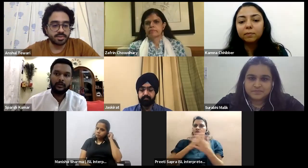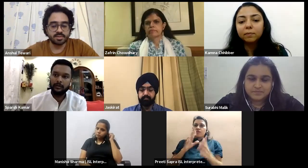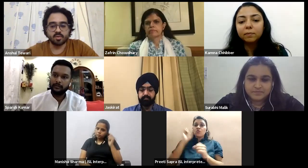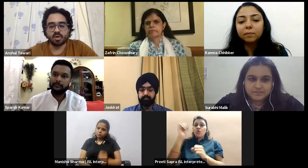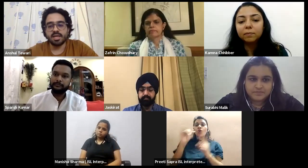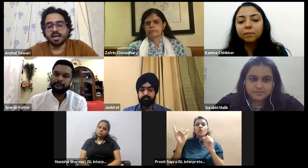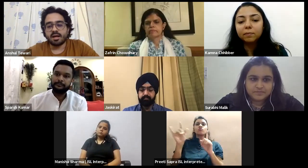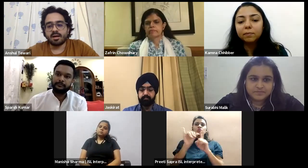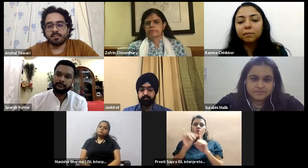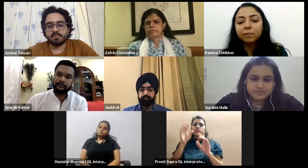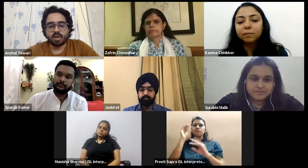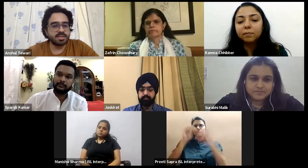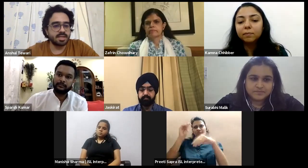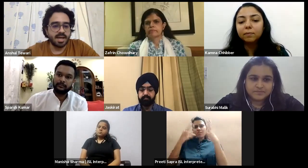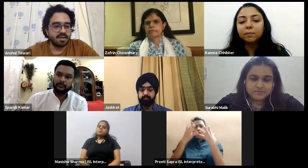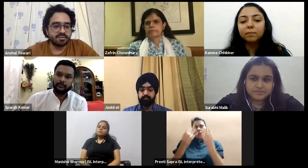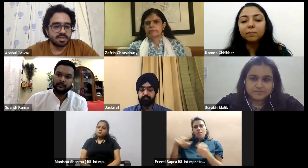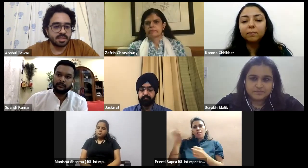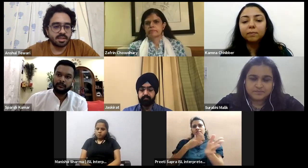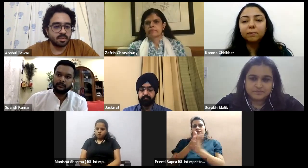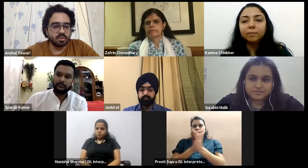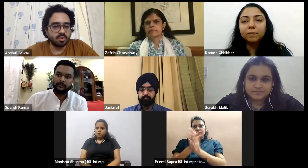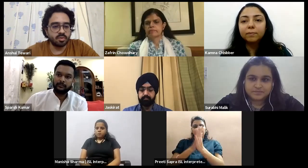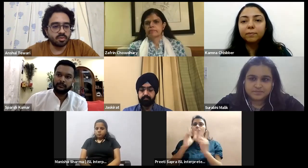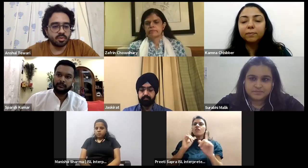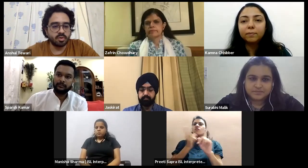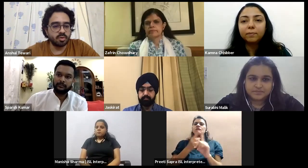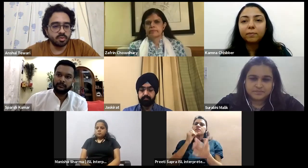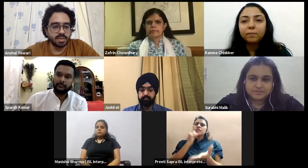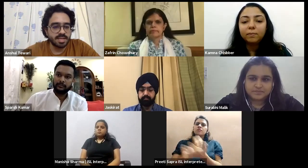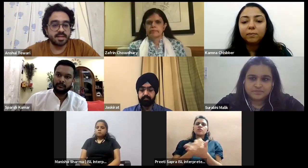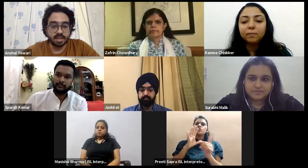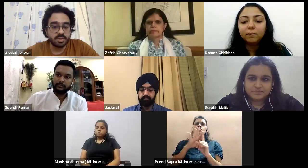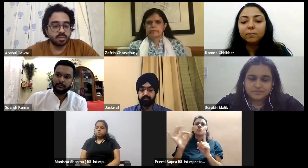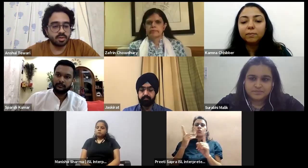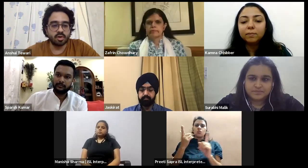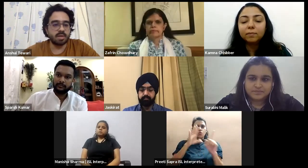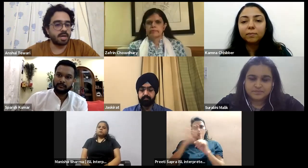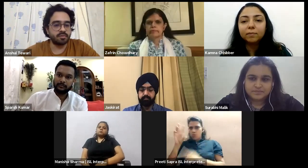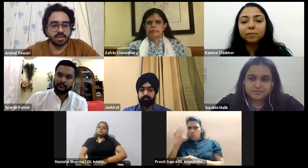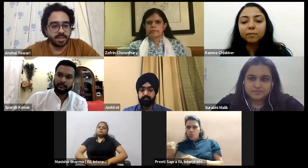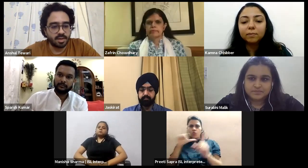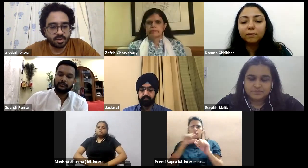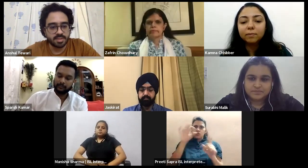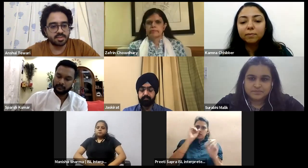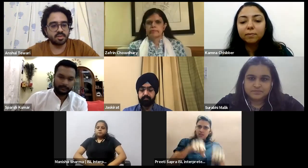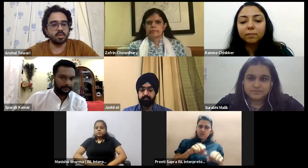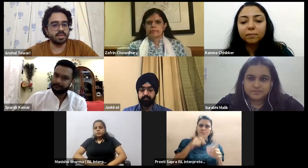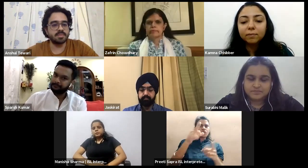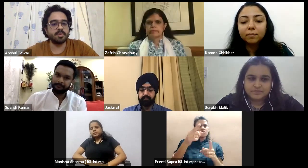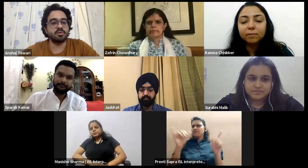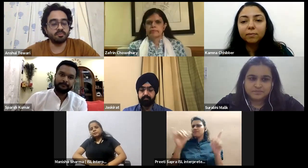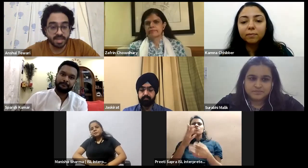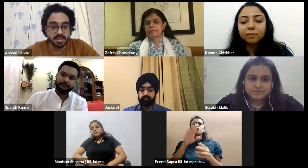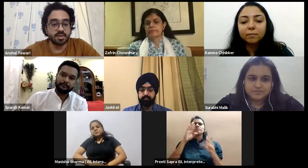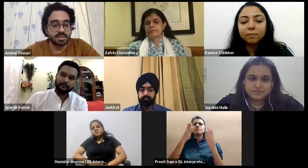fake news and so on. What is it like, firstly, to do this as an individual? You're not a part of any media organization. You're doing